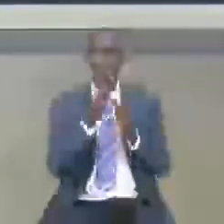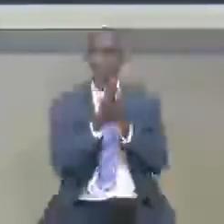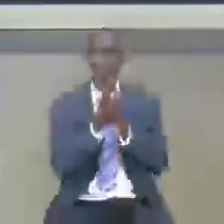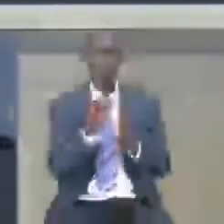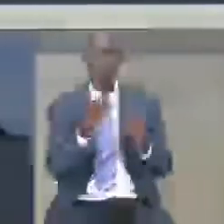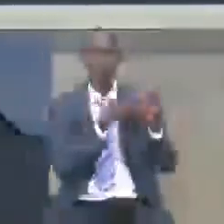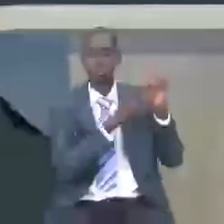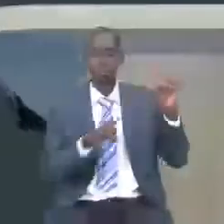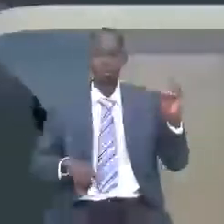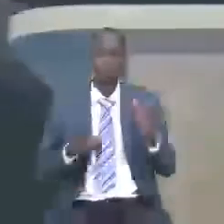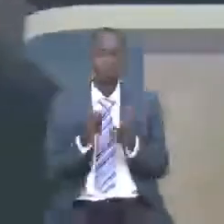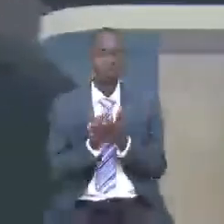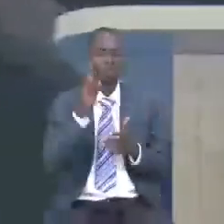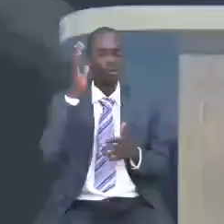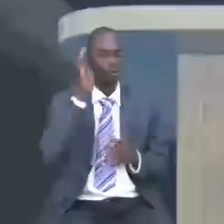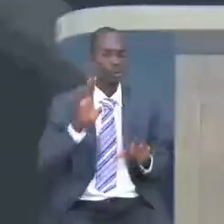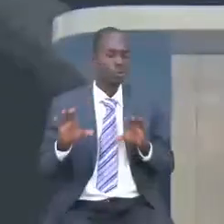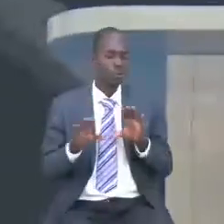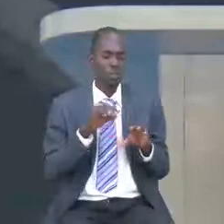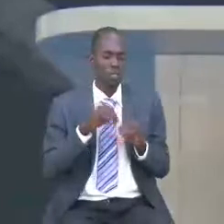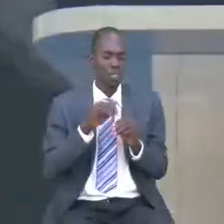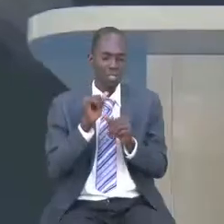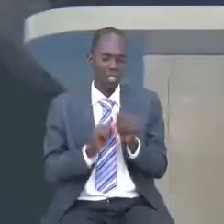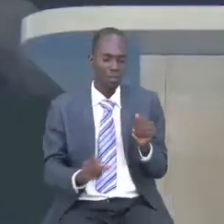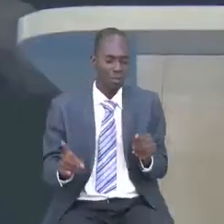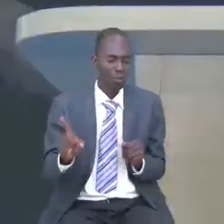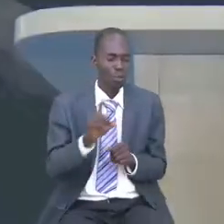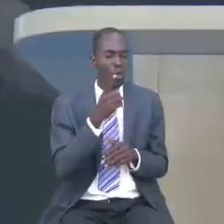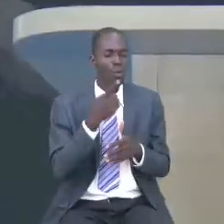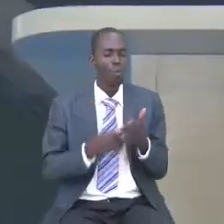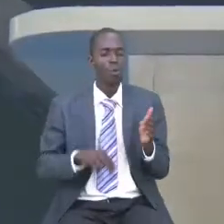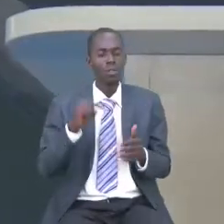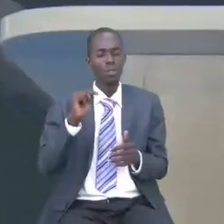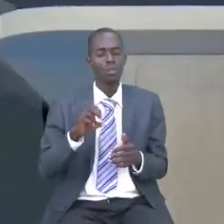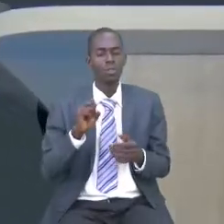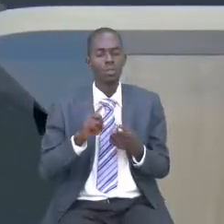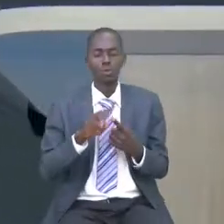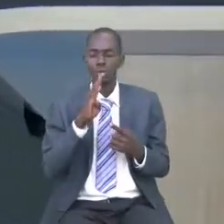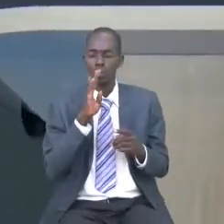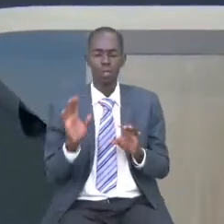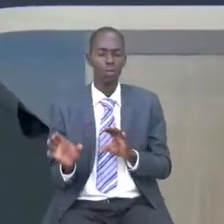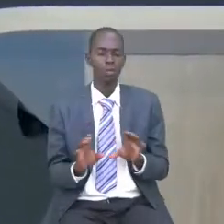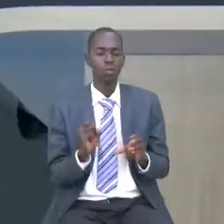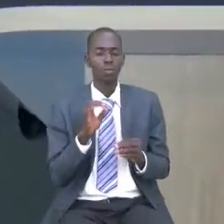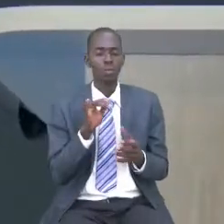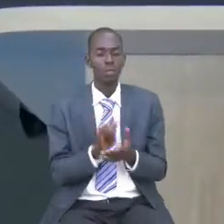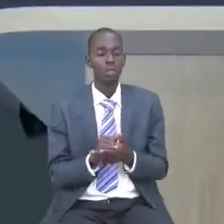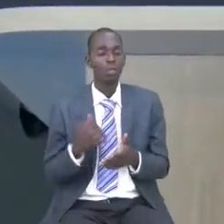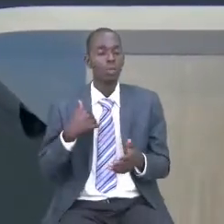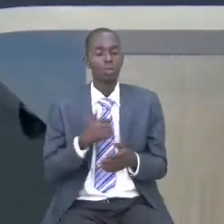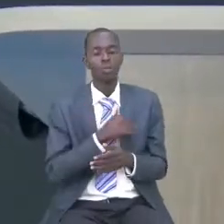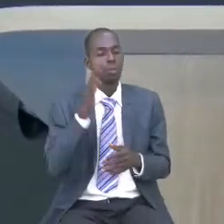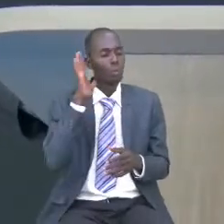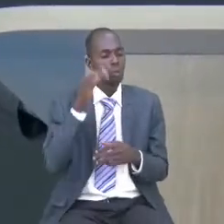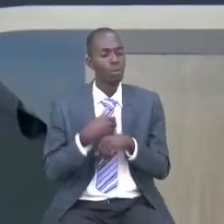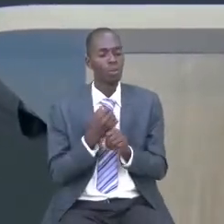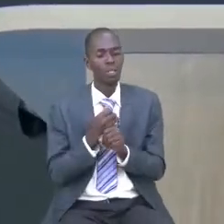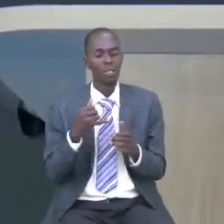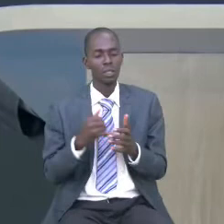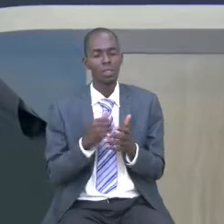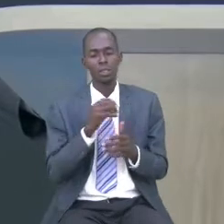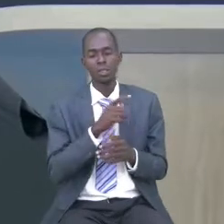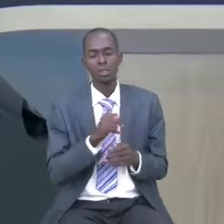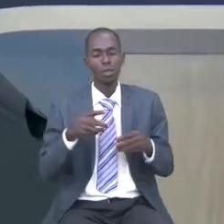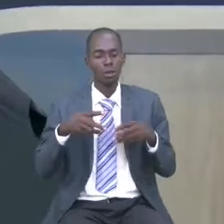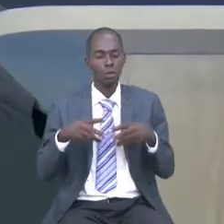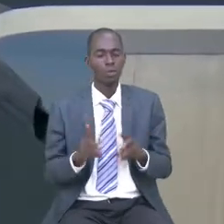do in everyone what needs be done so that we'll make it the way you